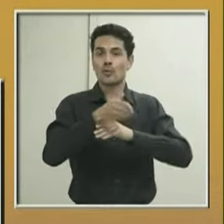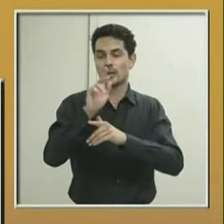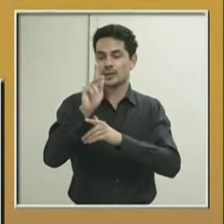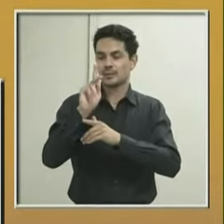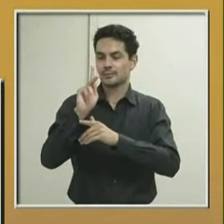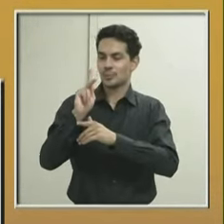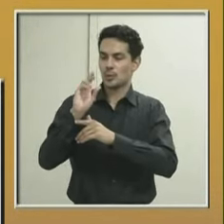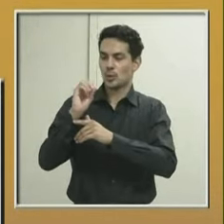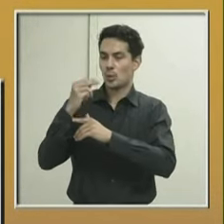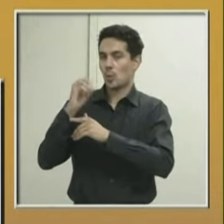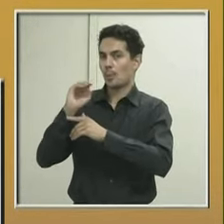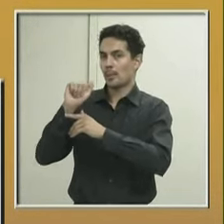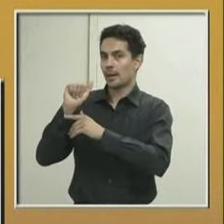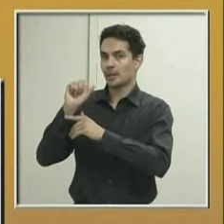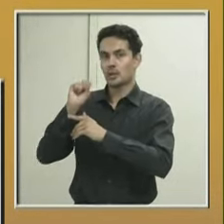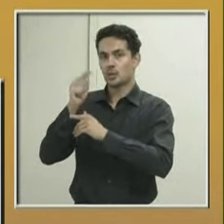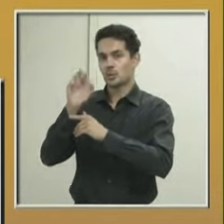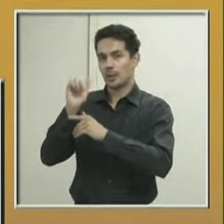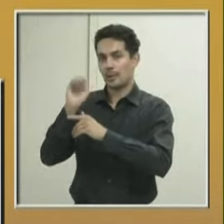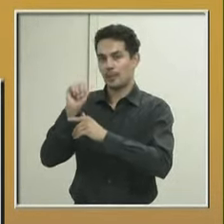area.